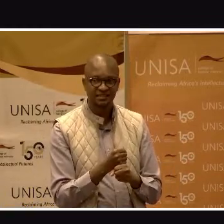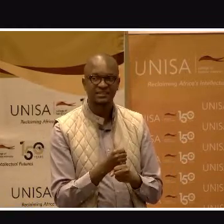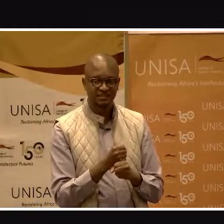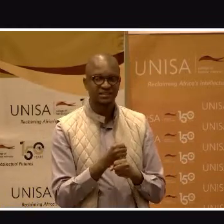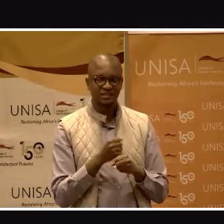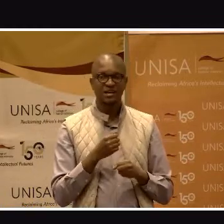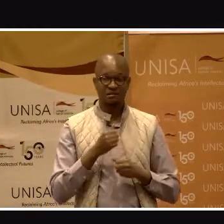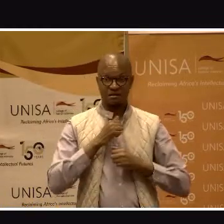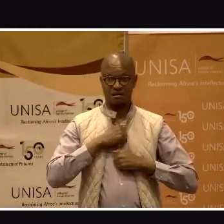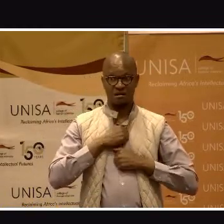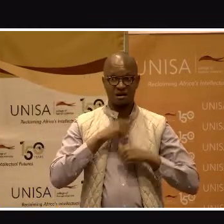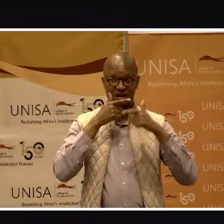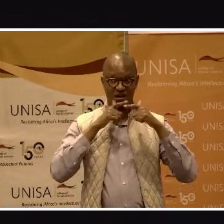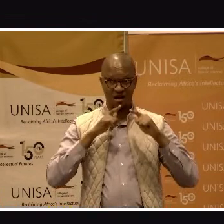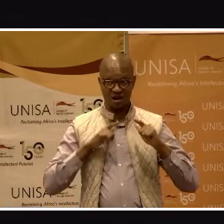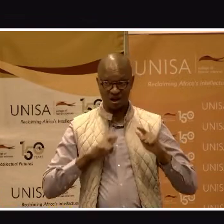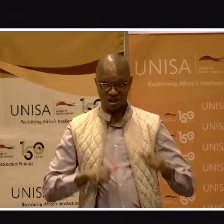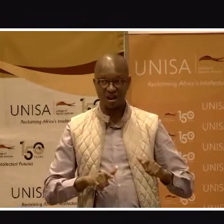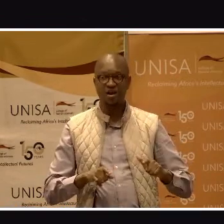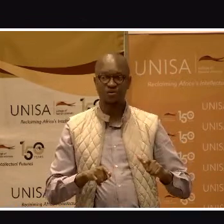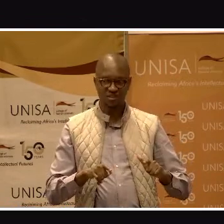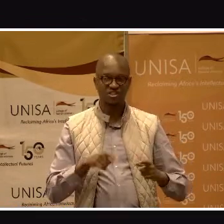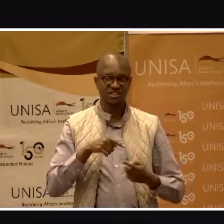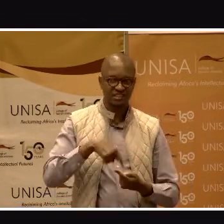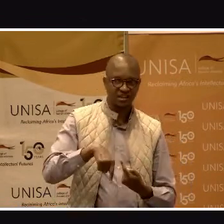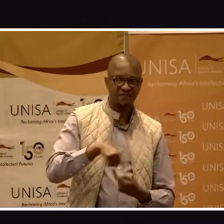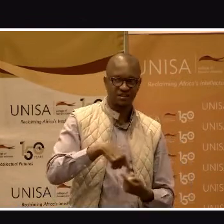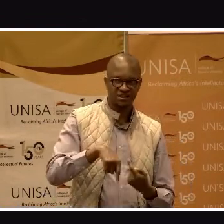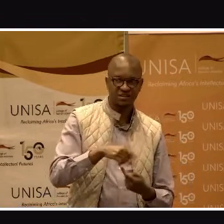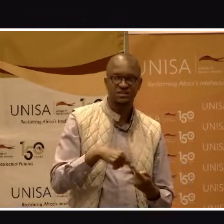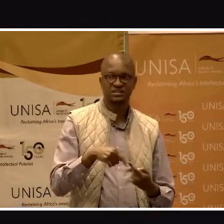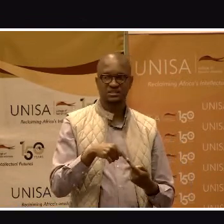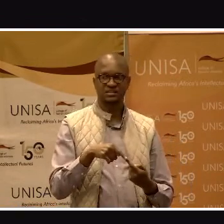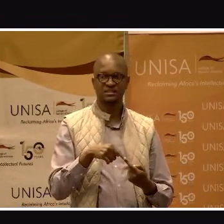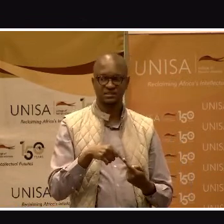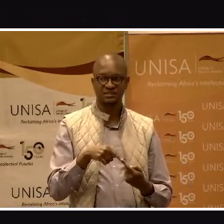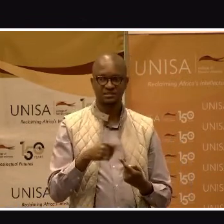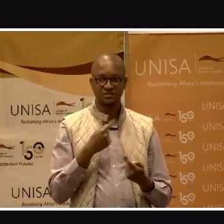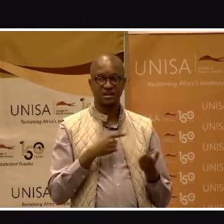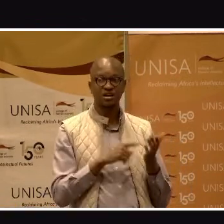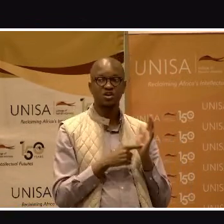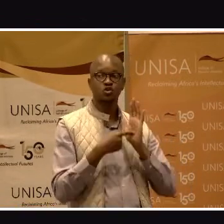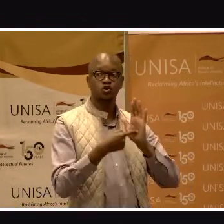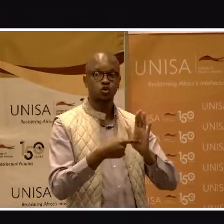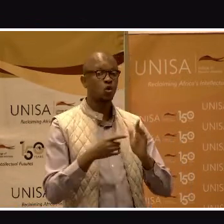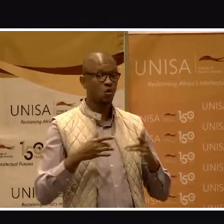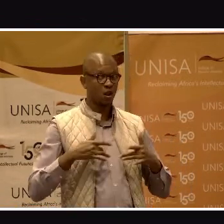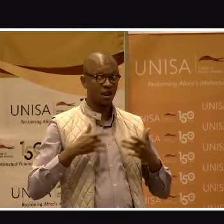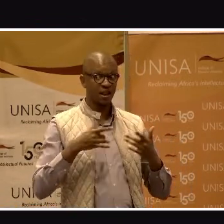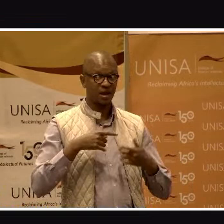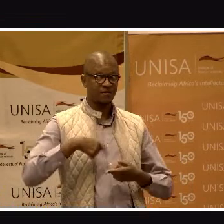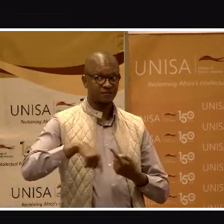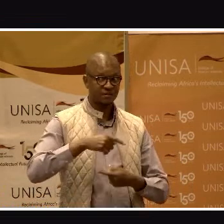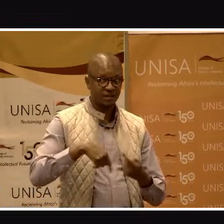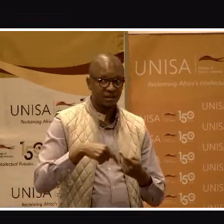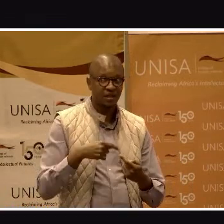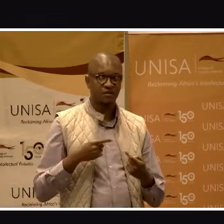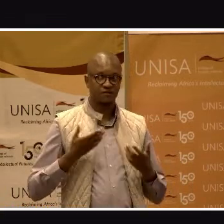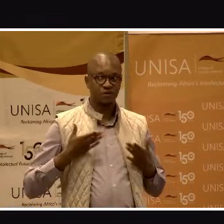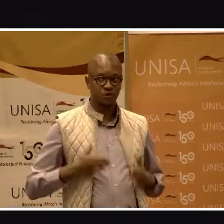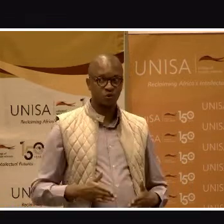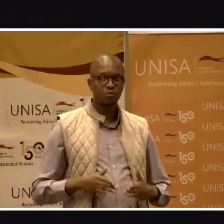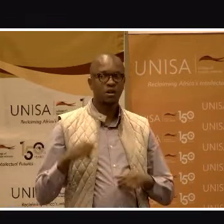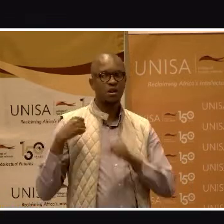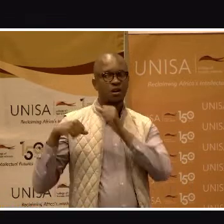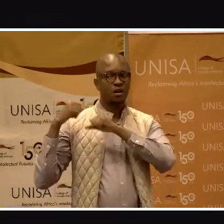century, which reflect the life cycle of human generation. And we should note that a language becomes dormant or